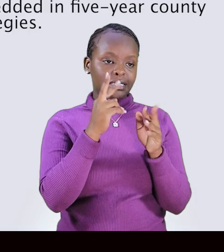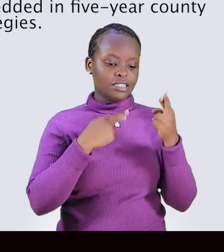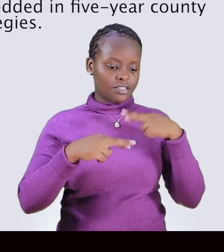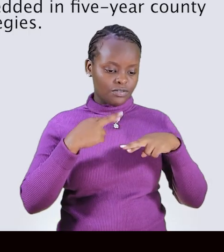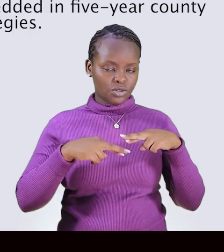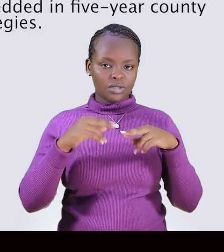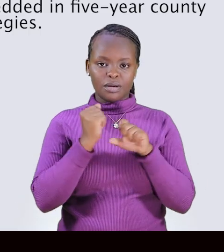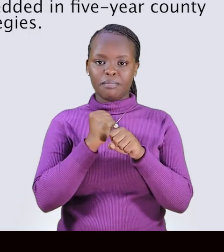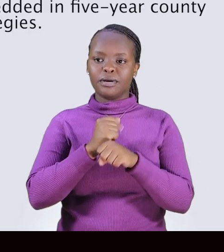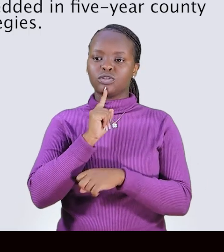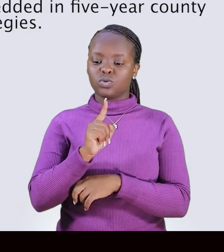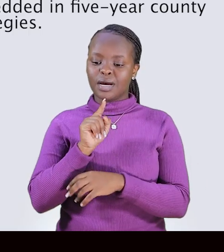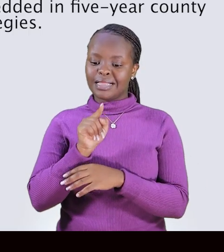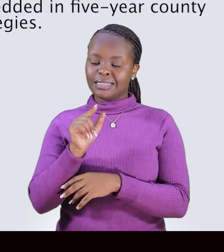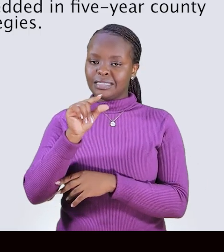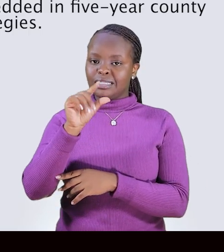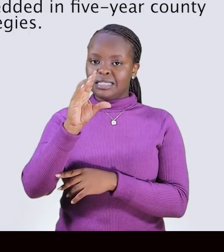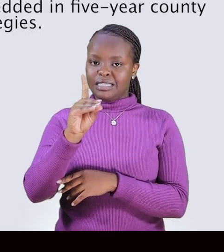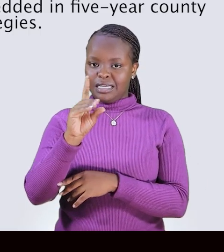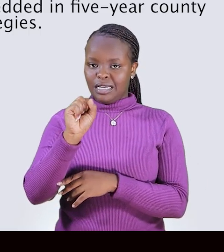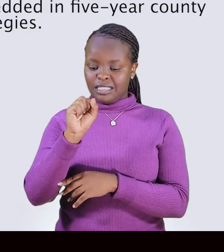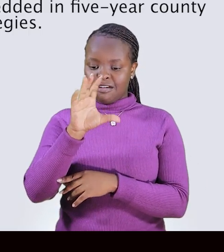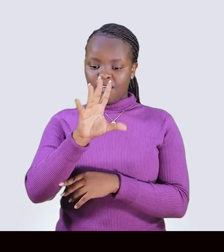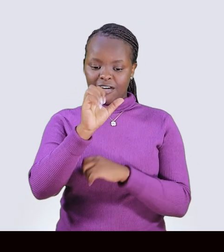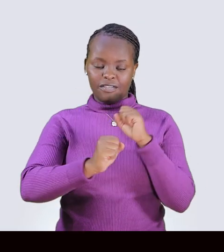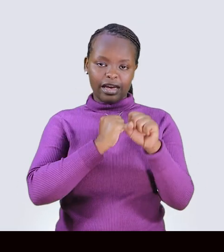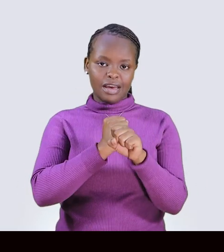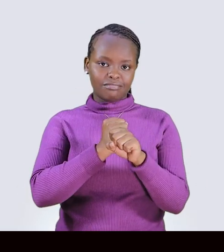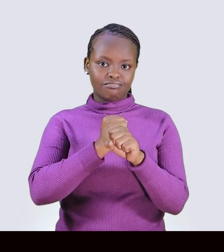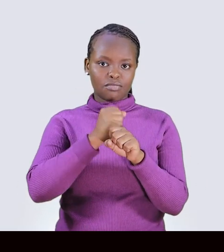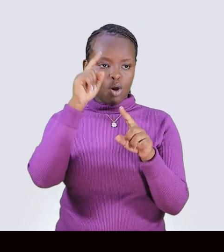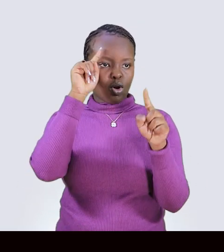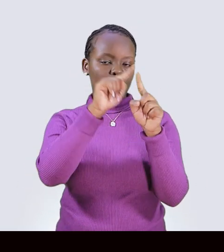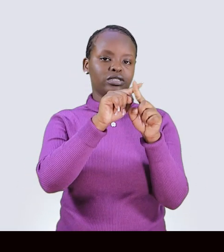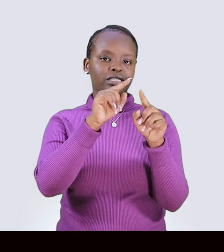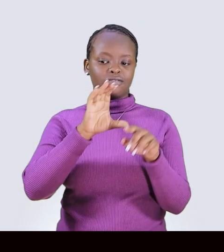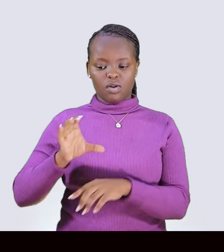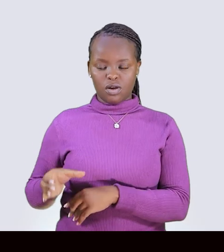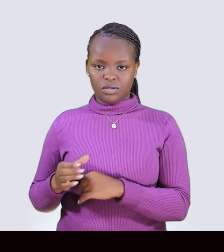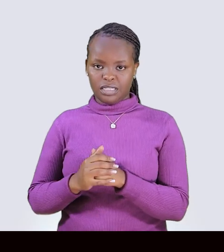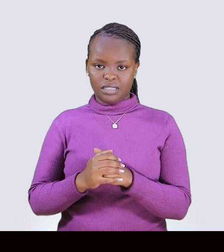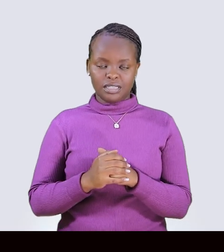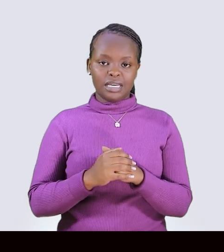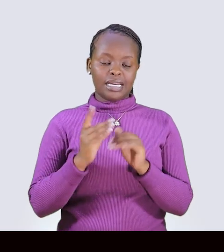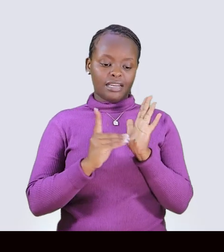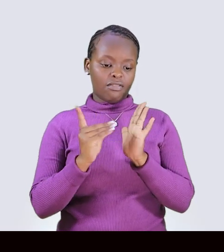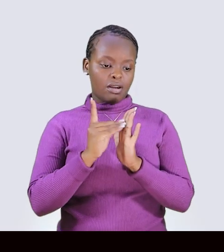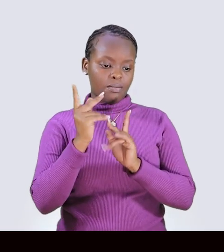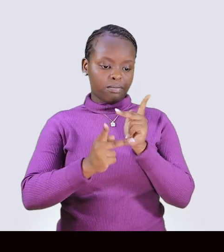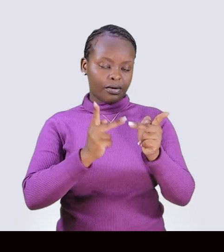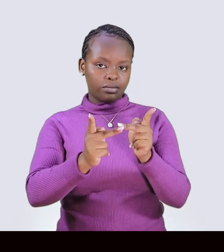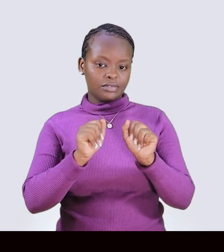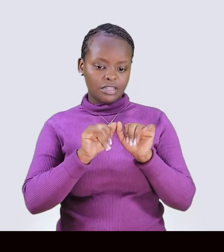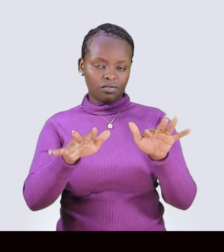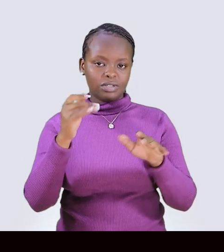GDS commitments are embedded in 5-year county strategies. Engage in annual development plan processes to influence